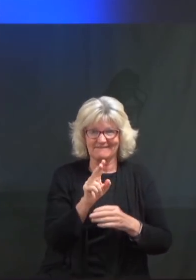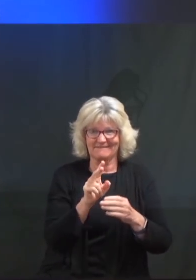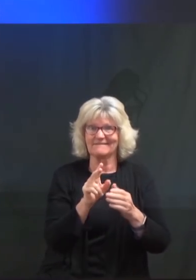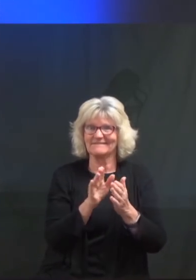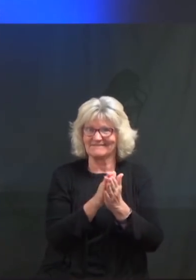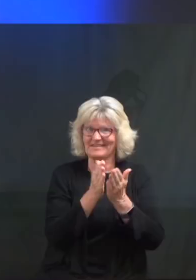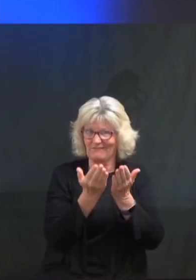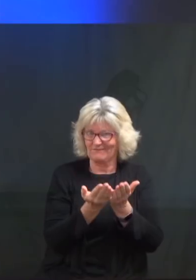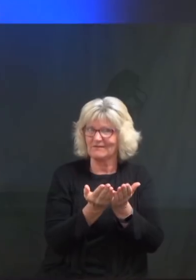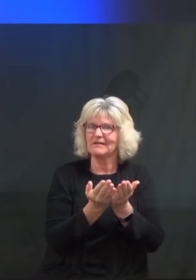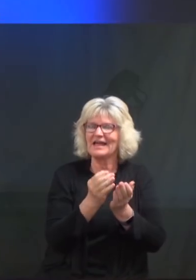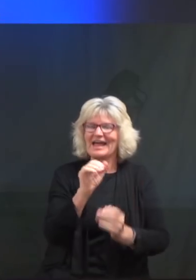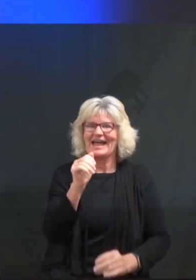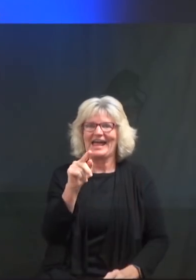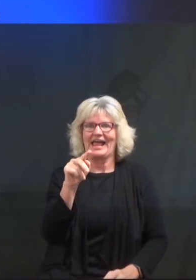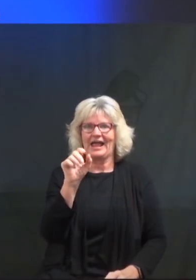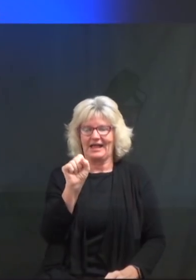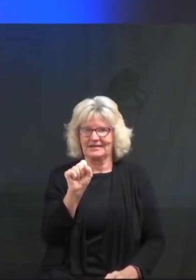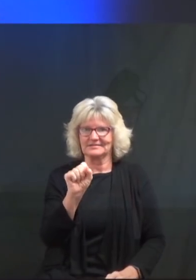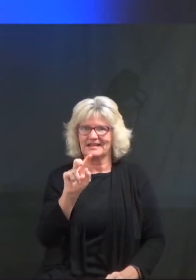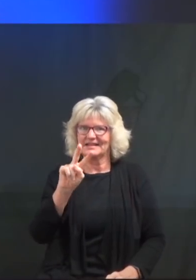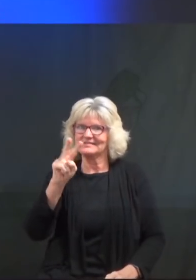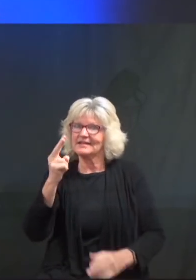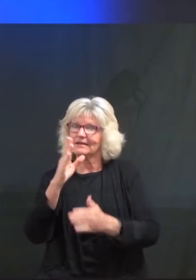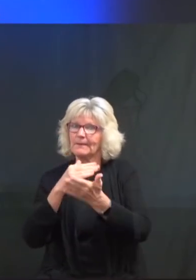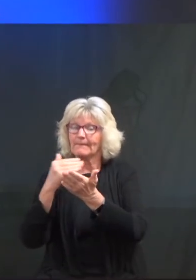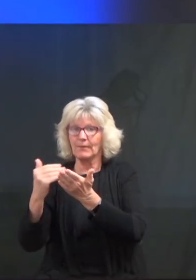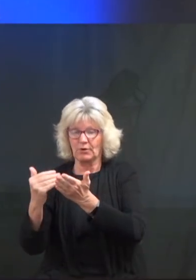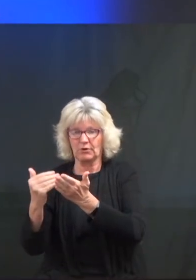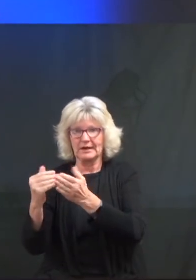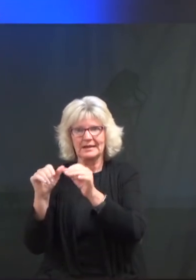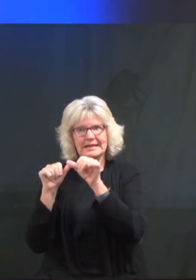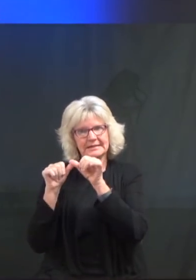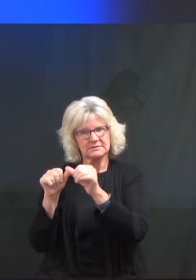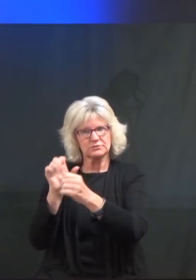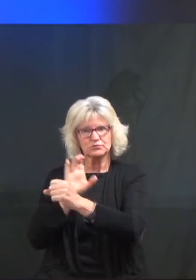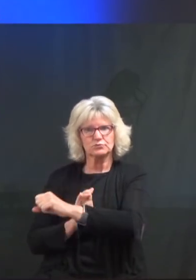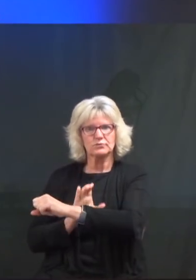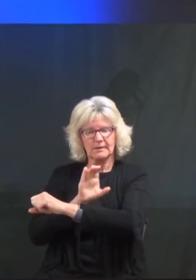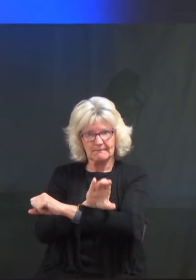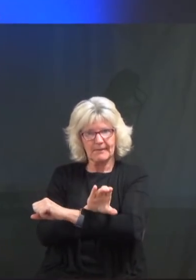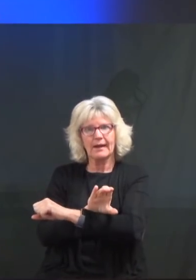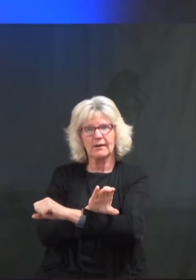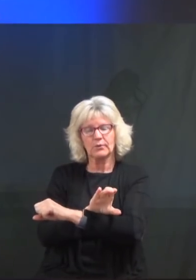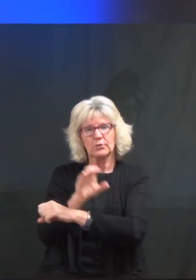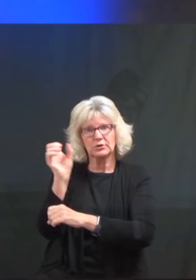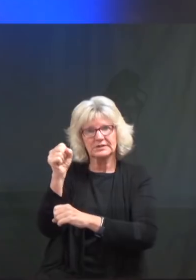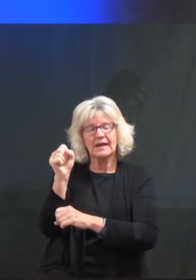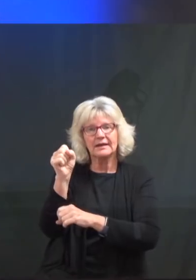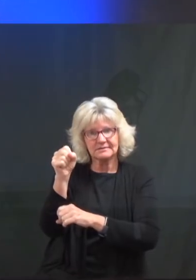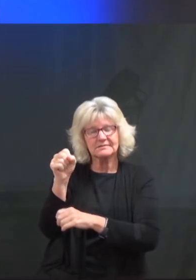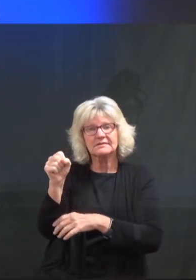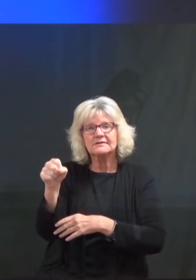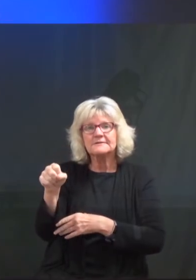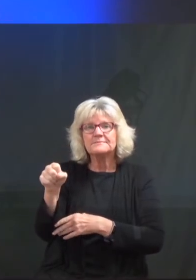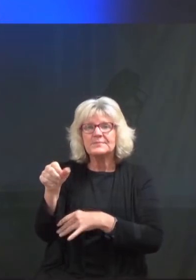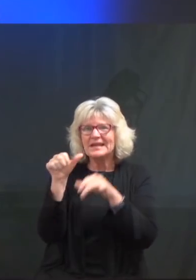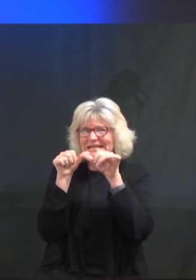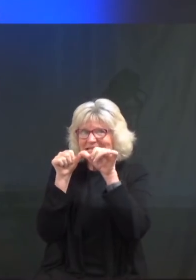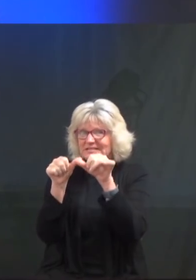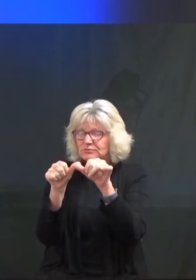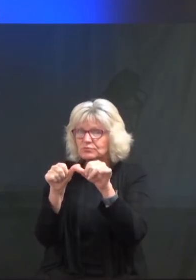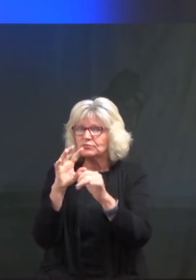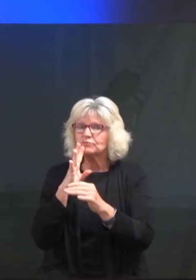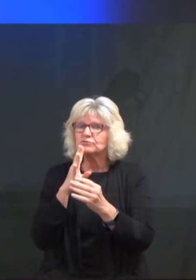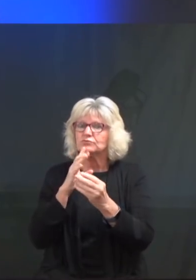empowerment. The second half of Acts continued to be empowered. Just like the first half of Acts,